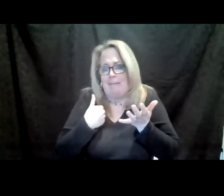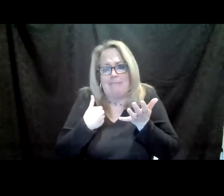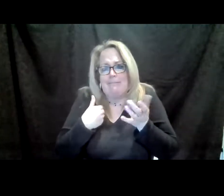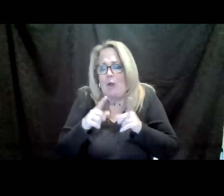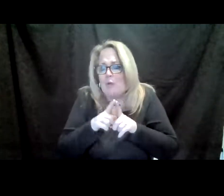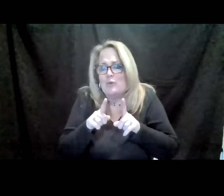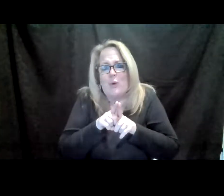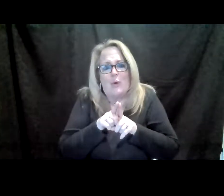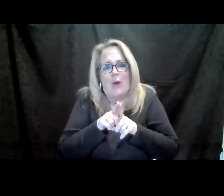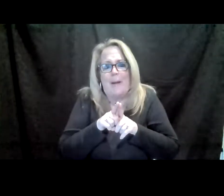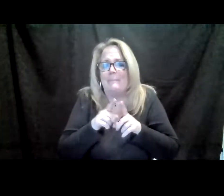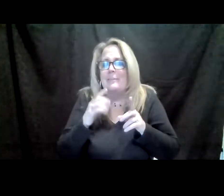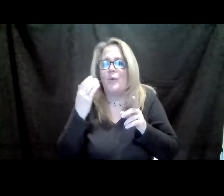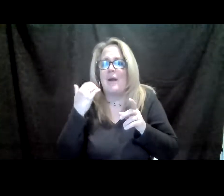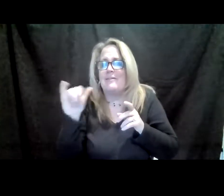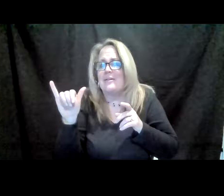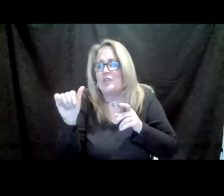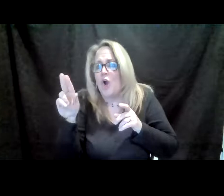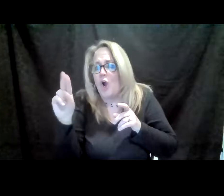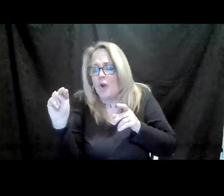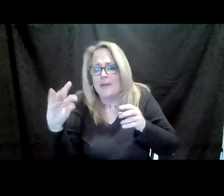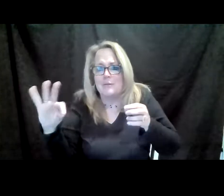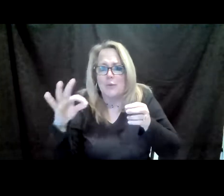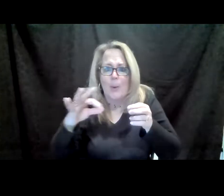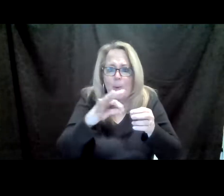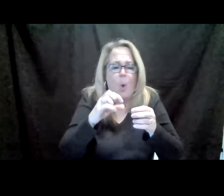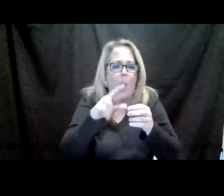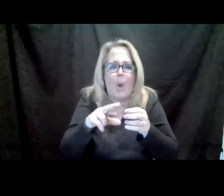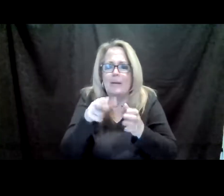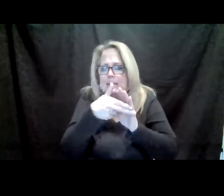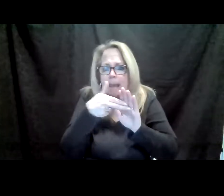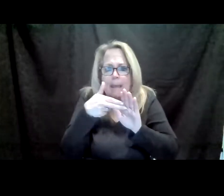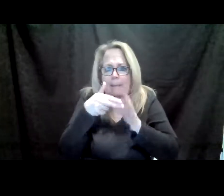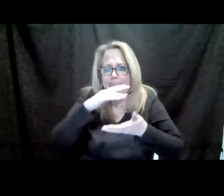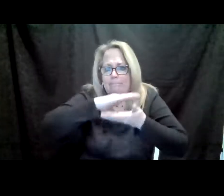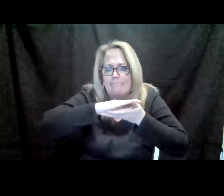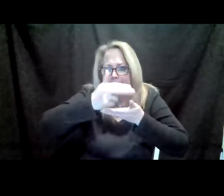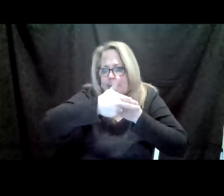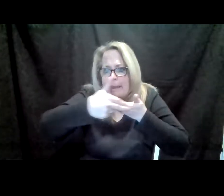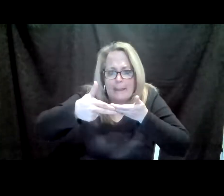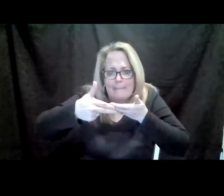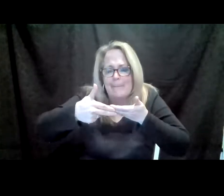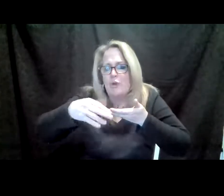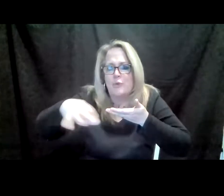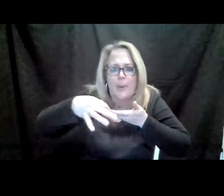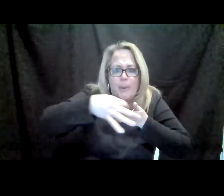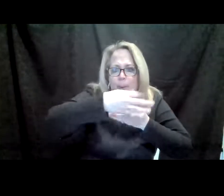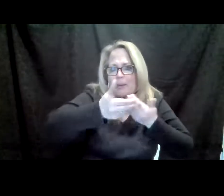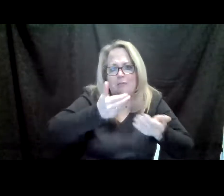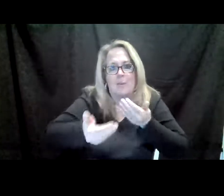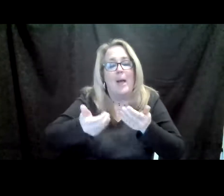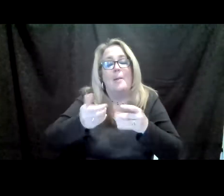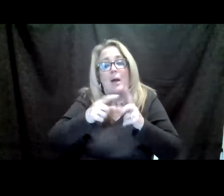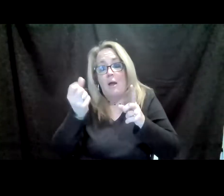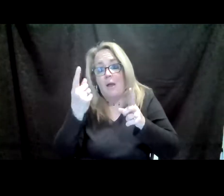with yarn, sometimes tape them together. And again, anytime a child is using any of